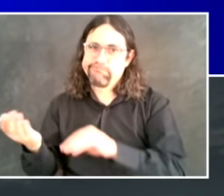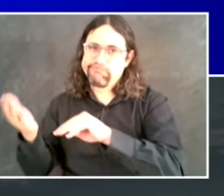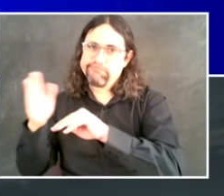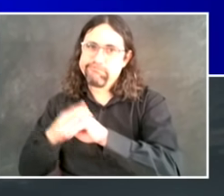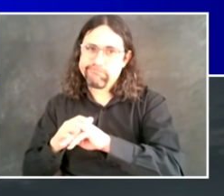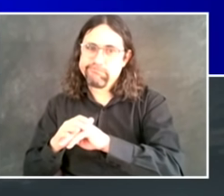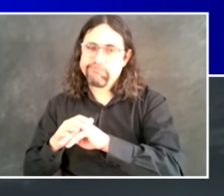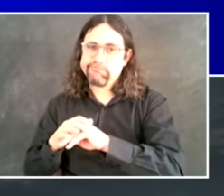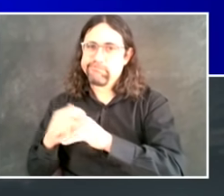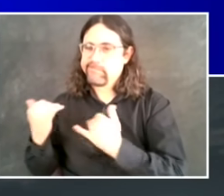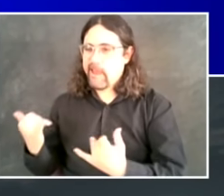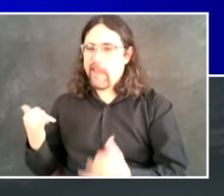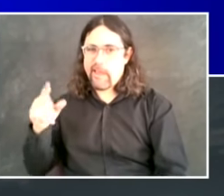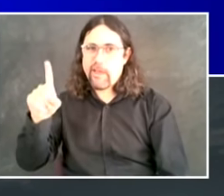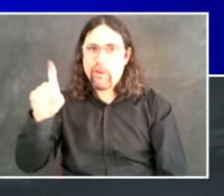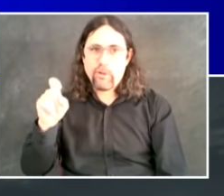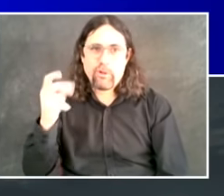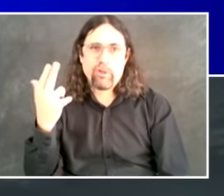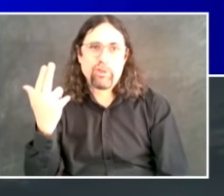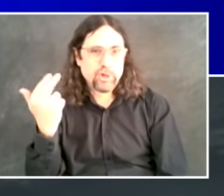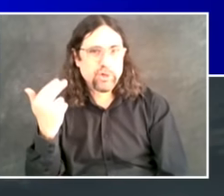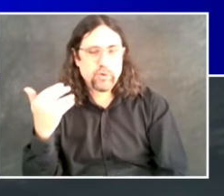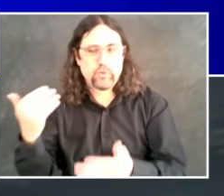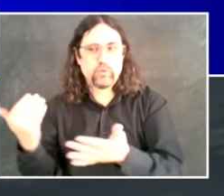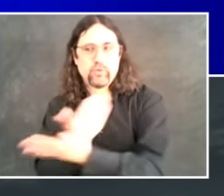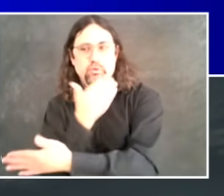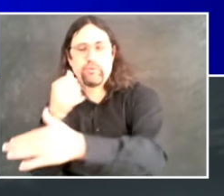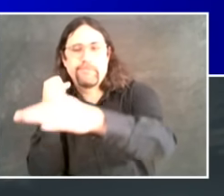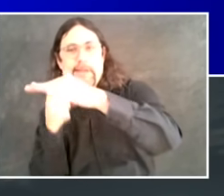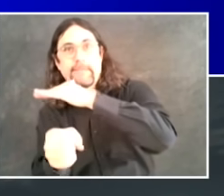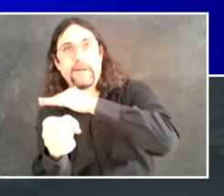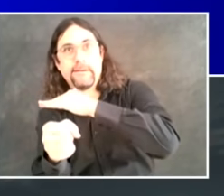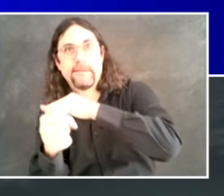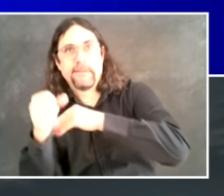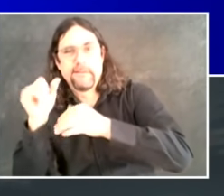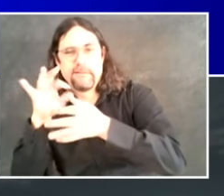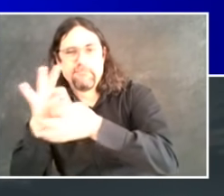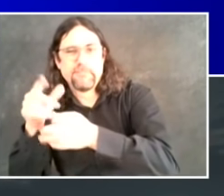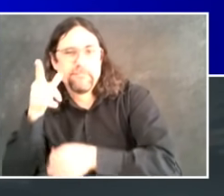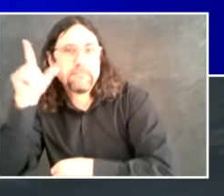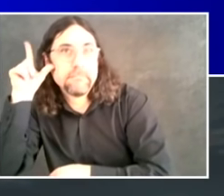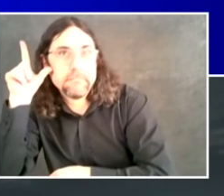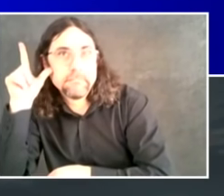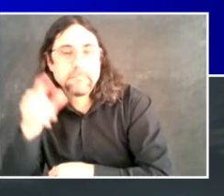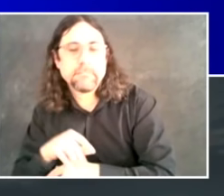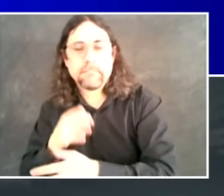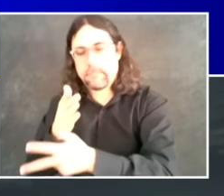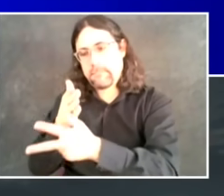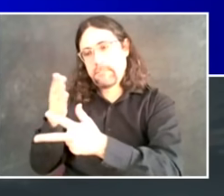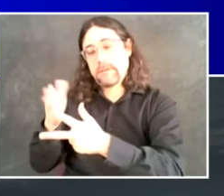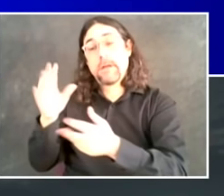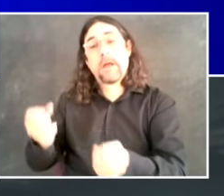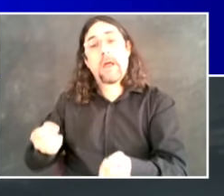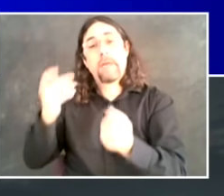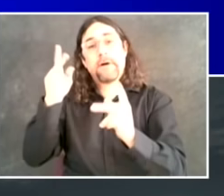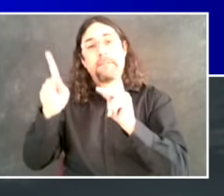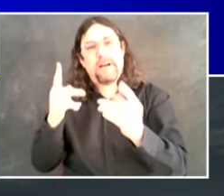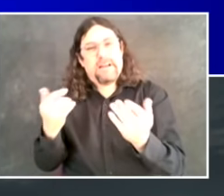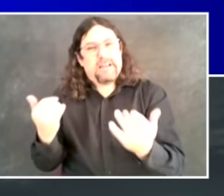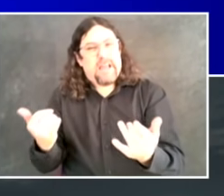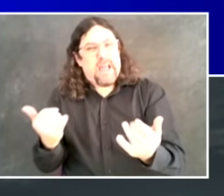down. Daily number of people in ICUs across our public hospitals for suspected COVID-19 down from 677